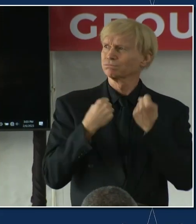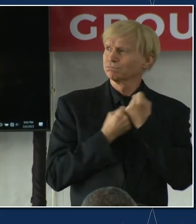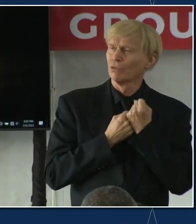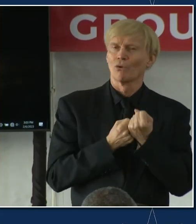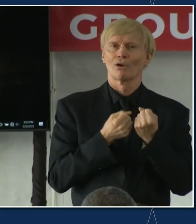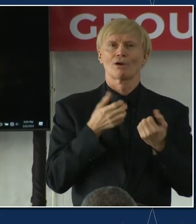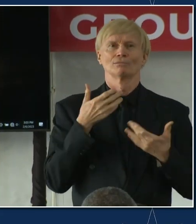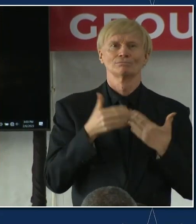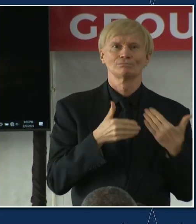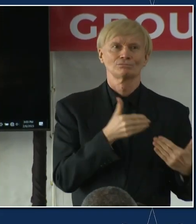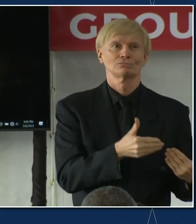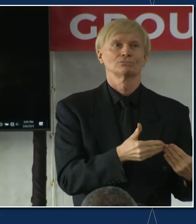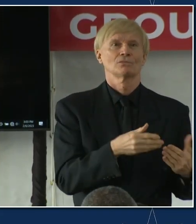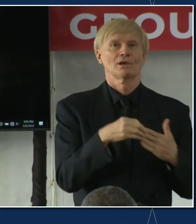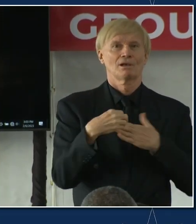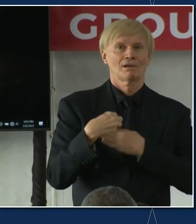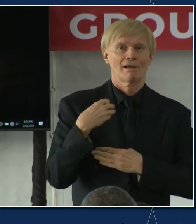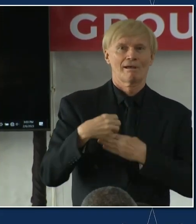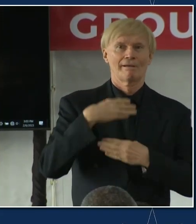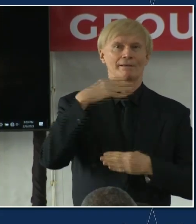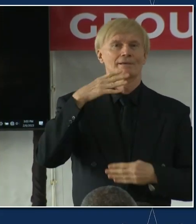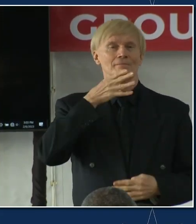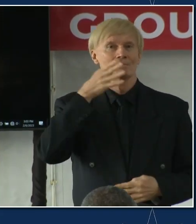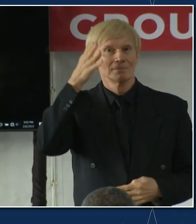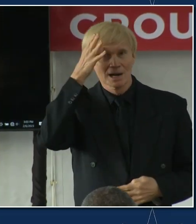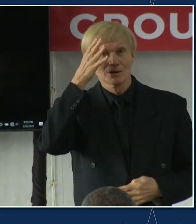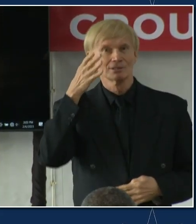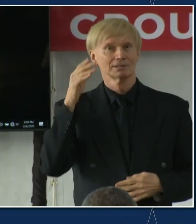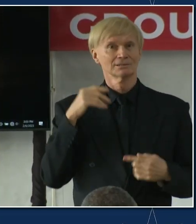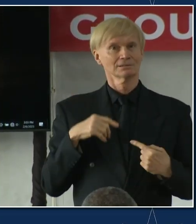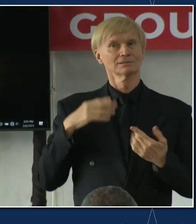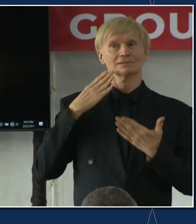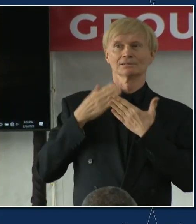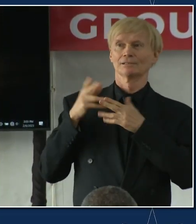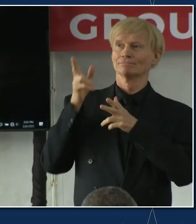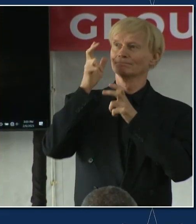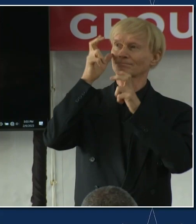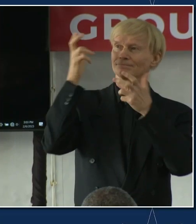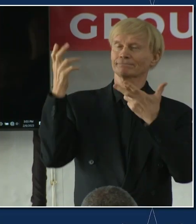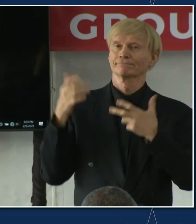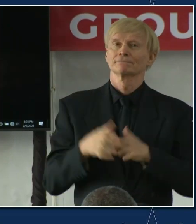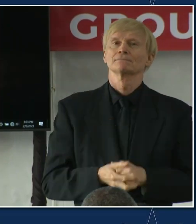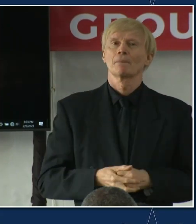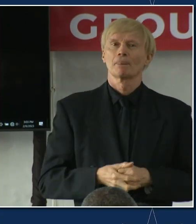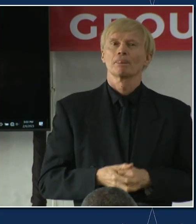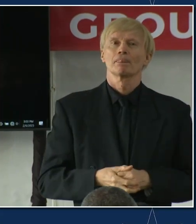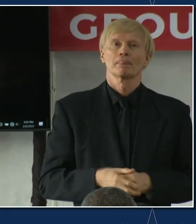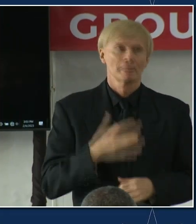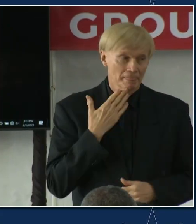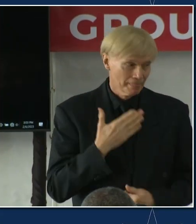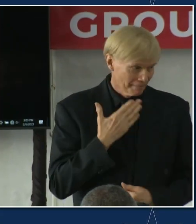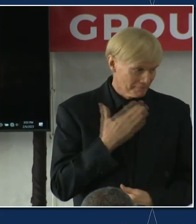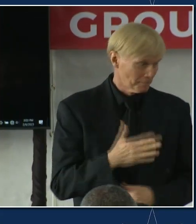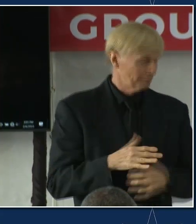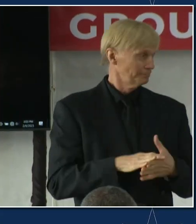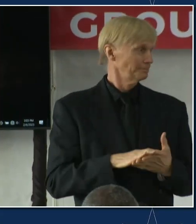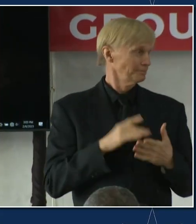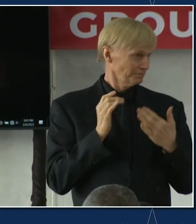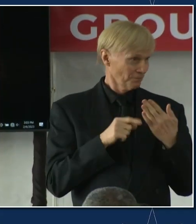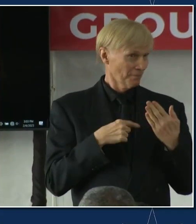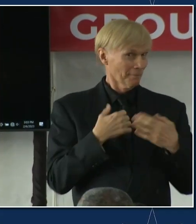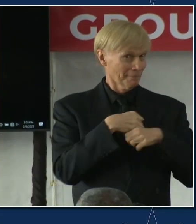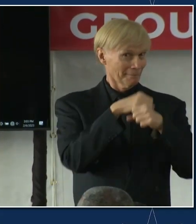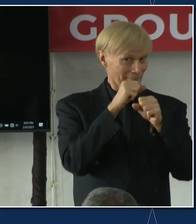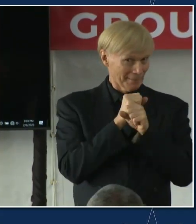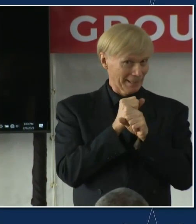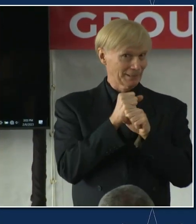supportive, and guiding parents a son could ever ask for. Thank you for providing me with such a